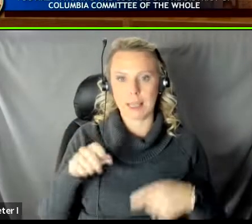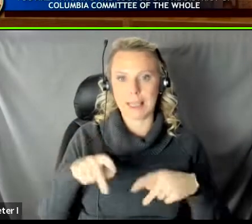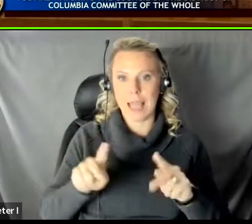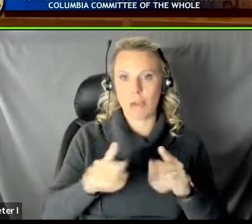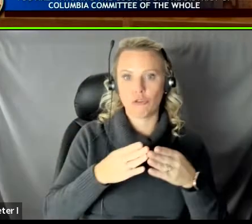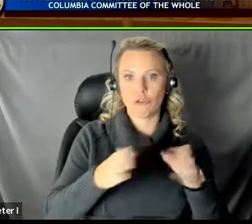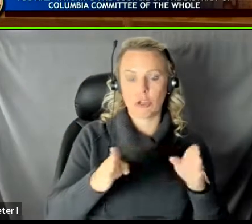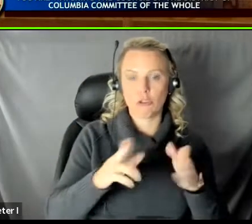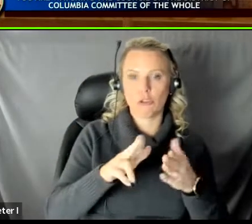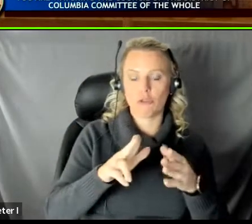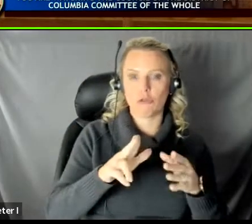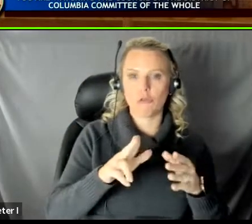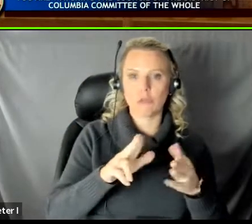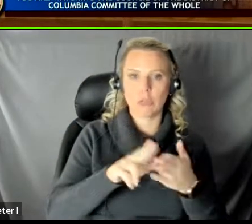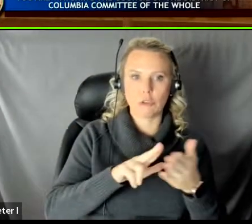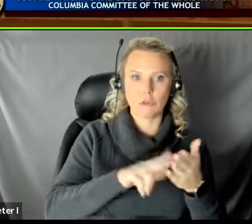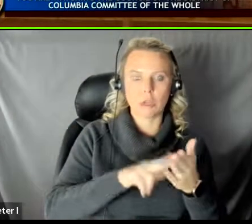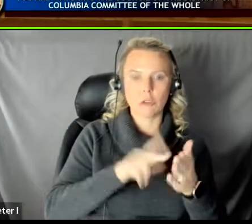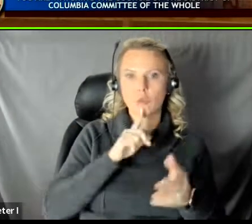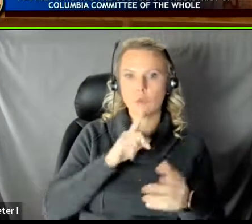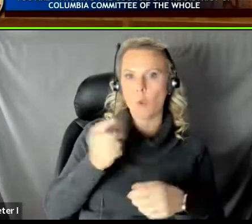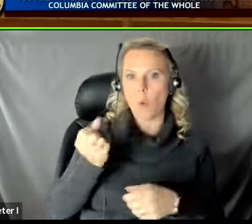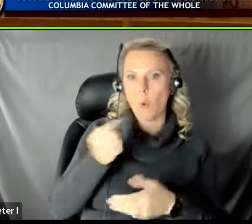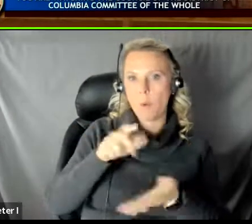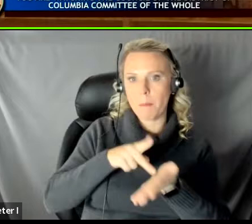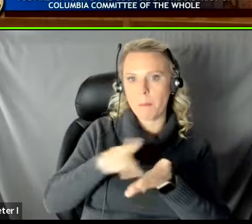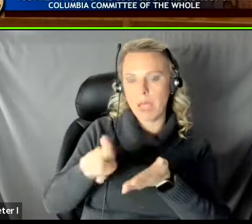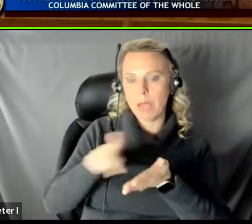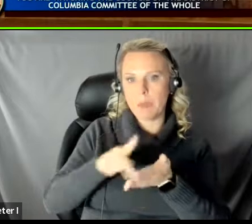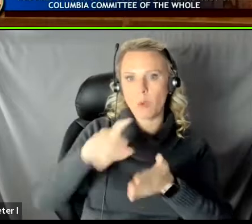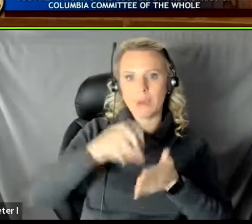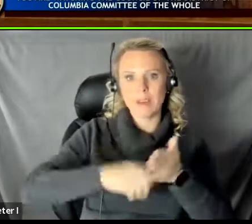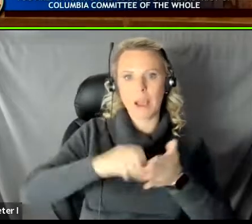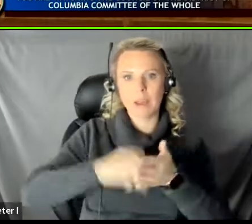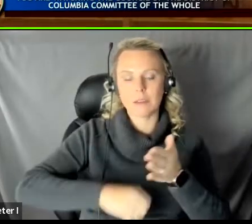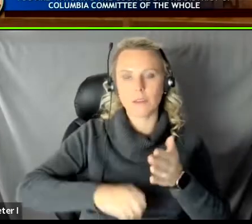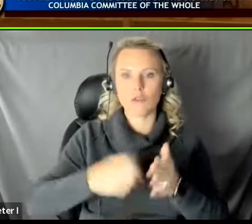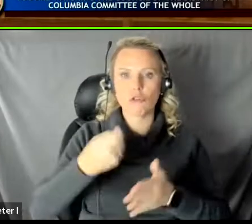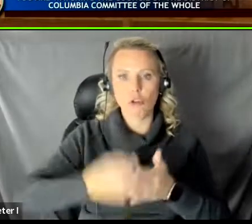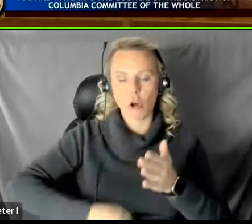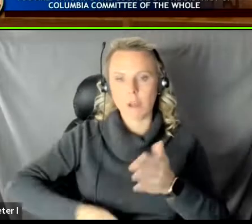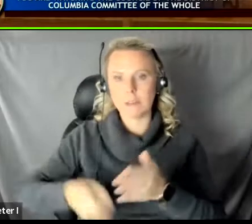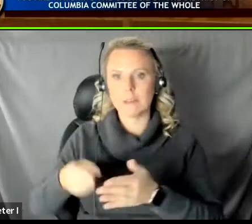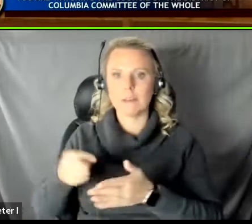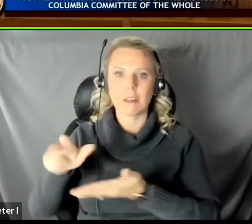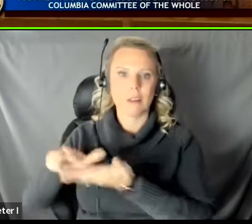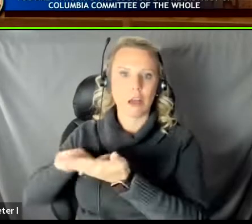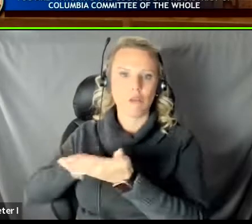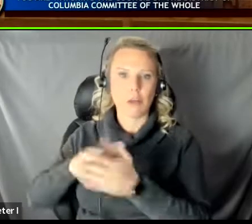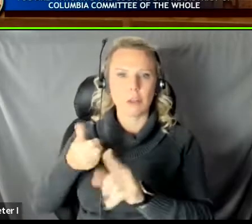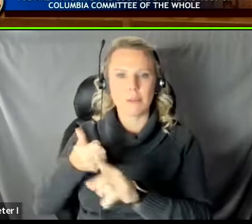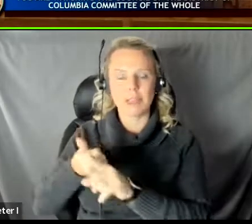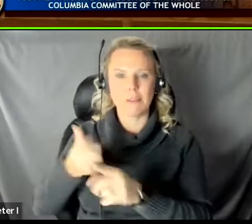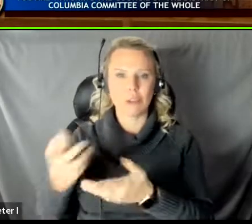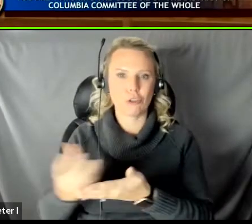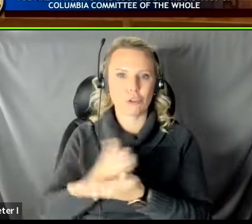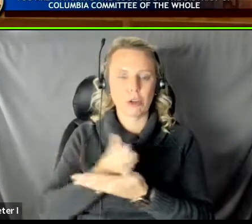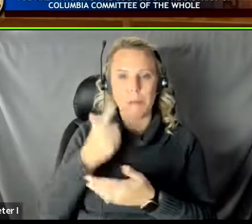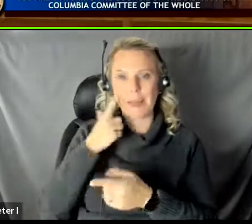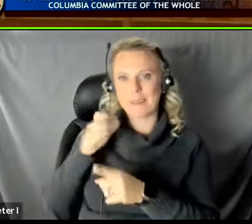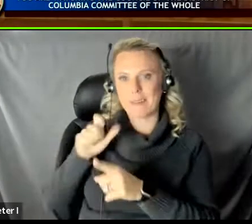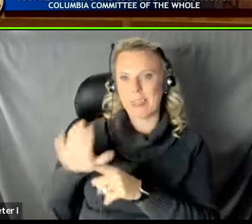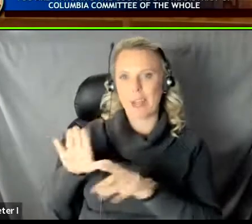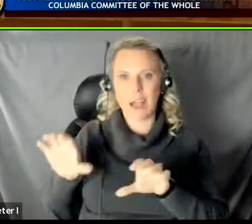to withhold payment or deduct charges for liability or costs that the contractor has incurred because of the